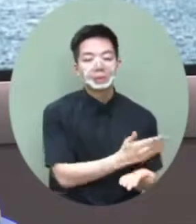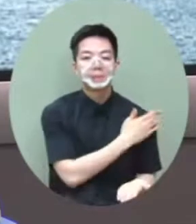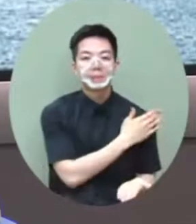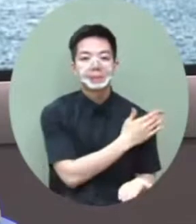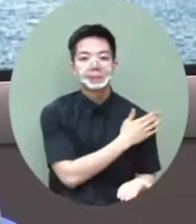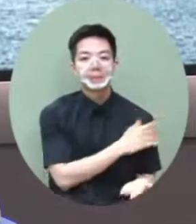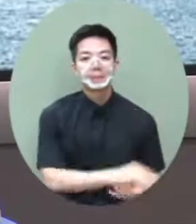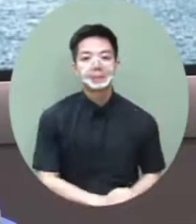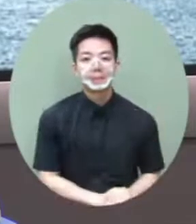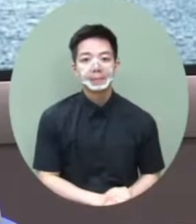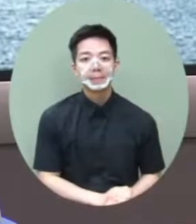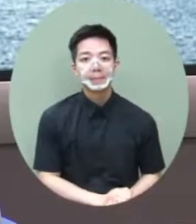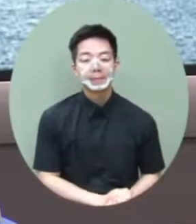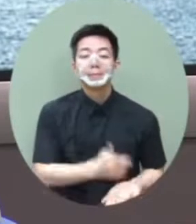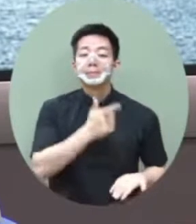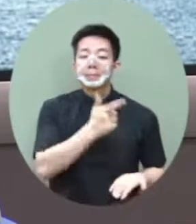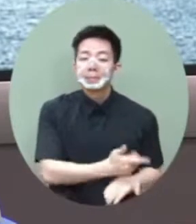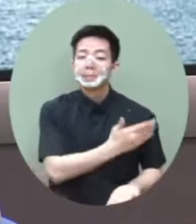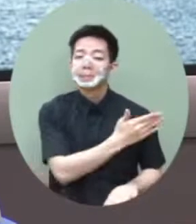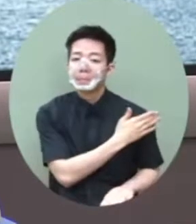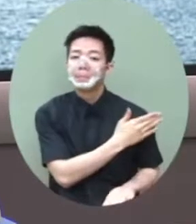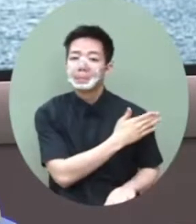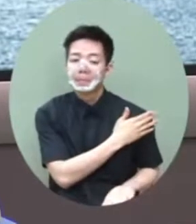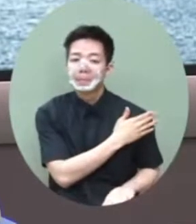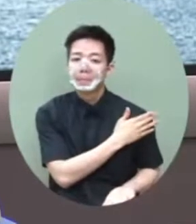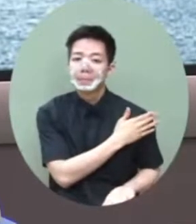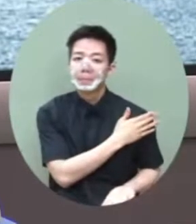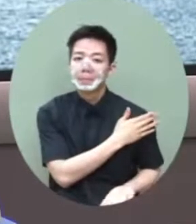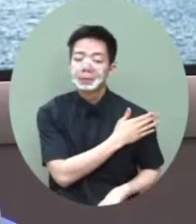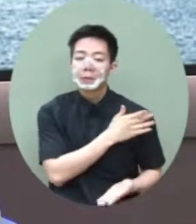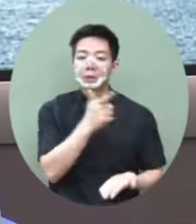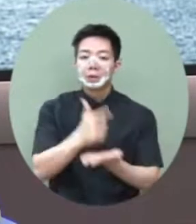is of paramount importance.